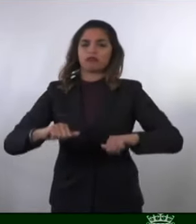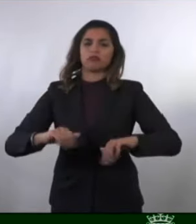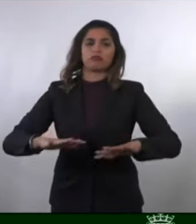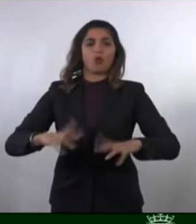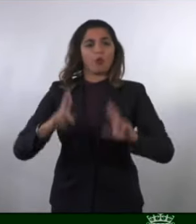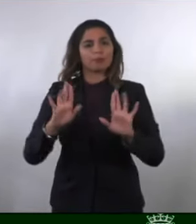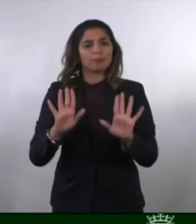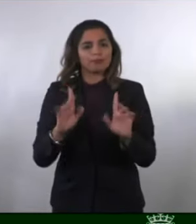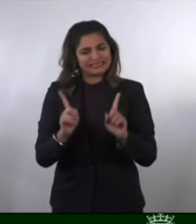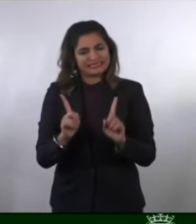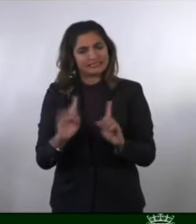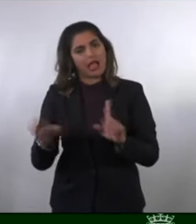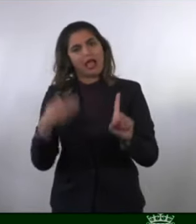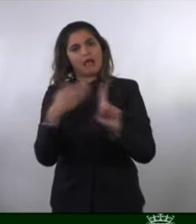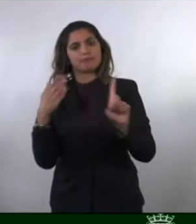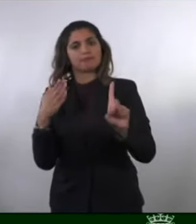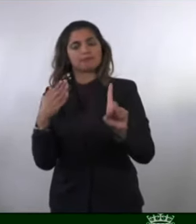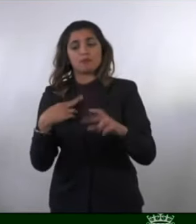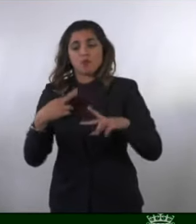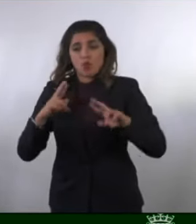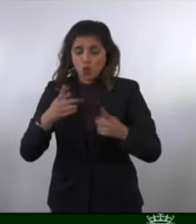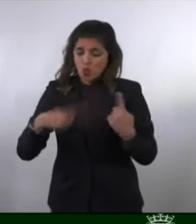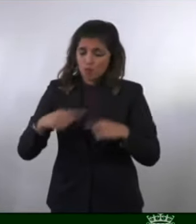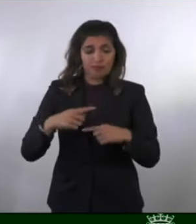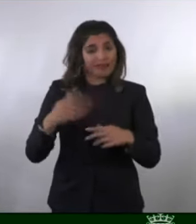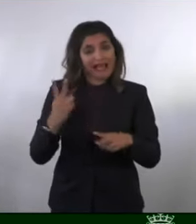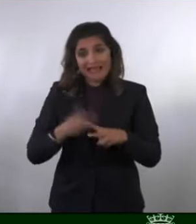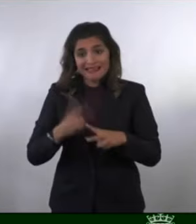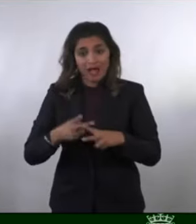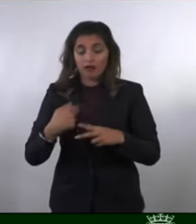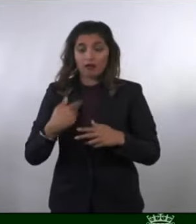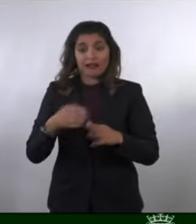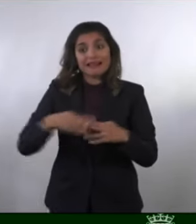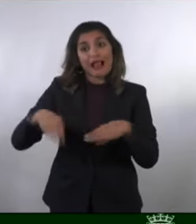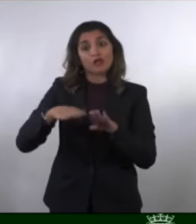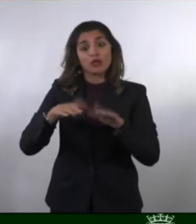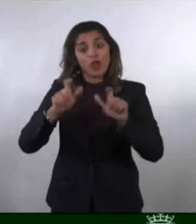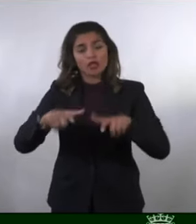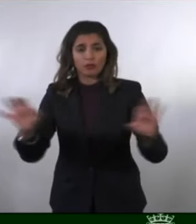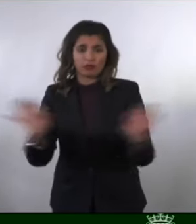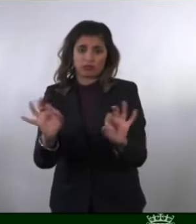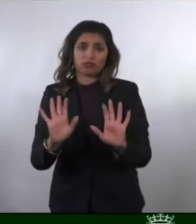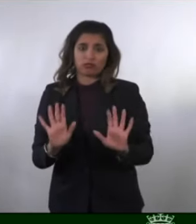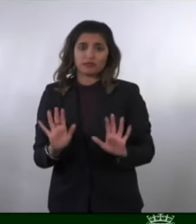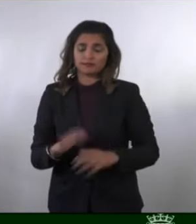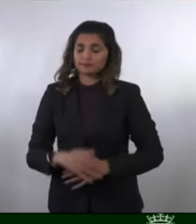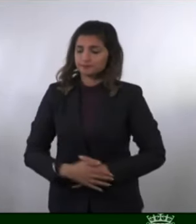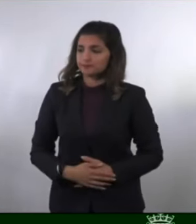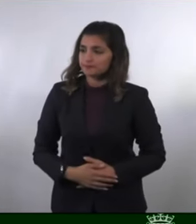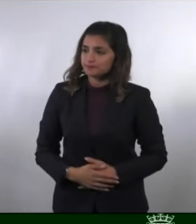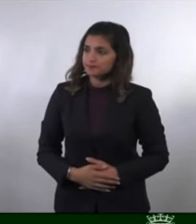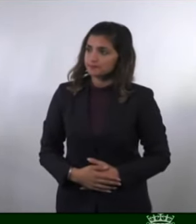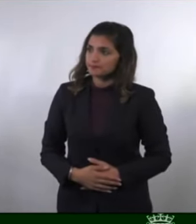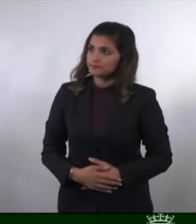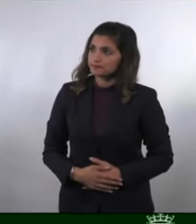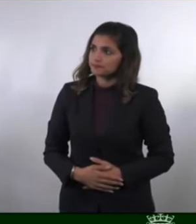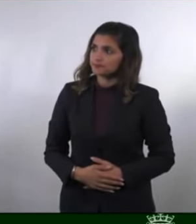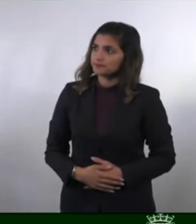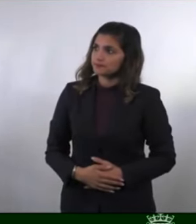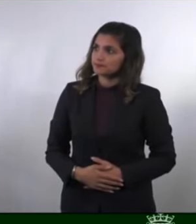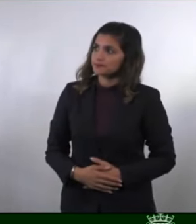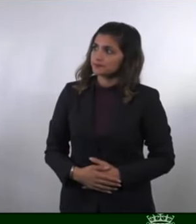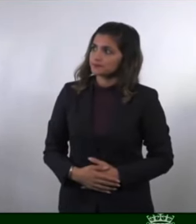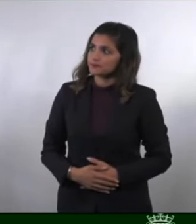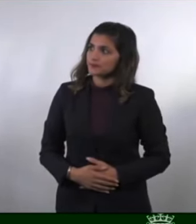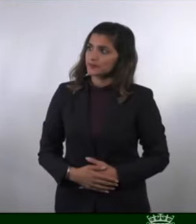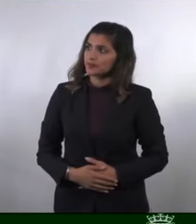to see the sorts of restrictions that we had to bring in order to keep people safe. Liz Sutherland. Diolch Lefarydd. It has to be said that news